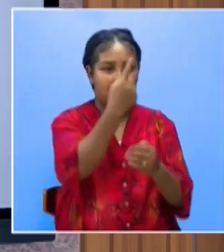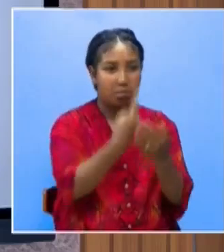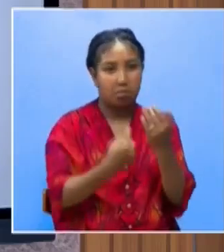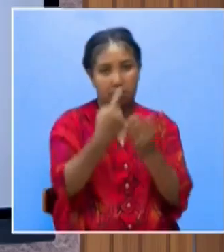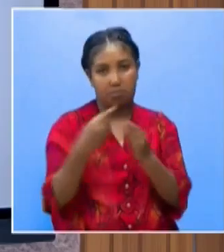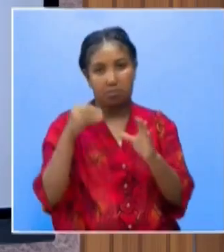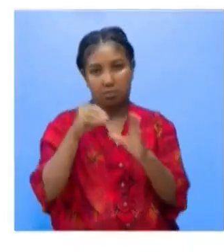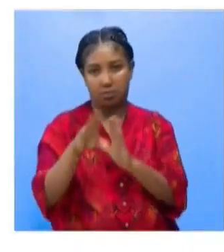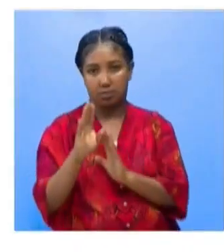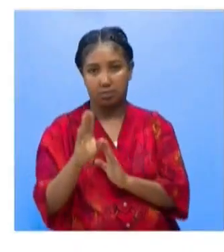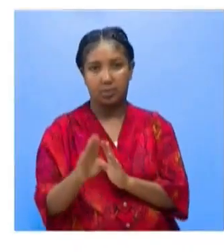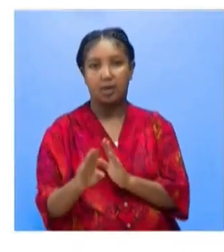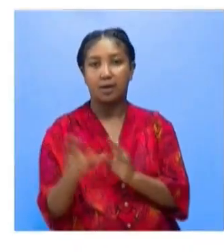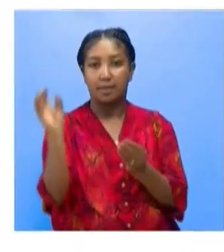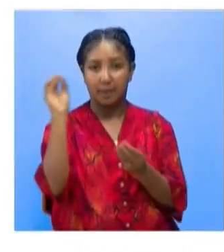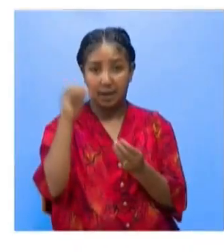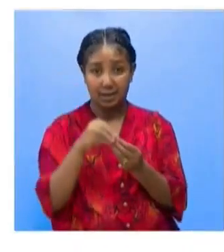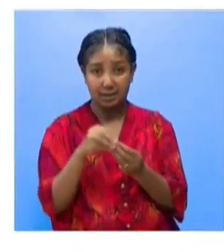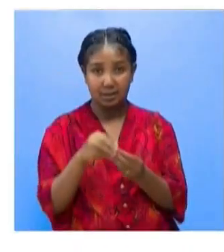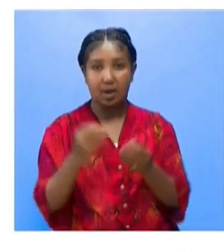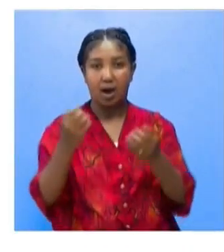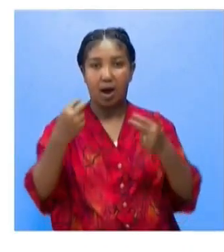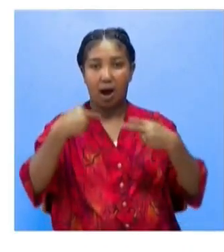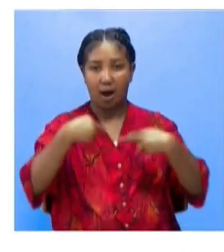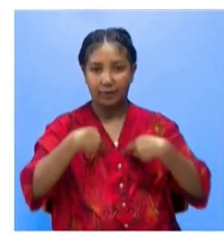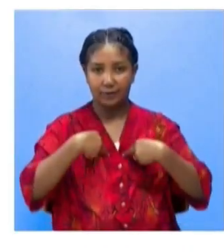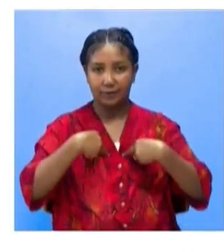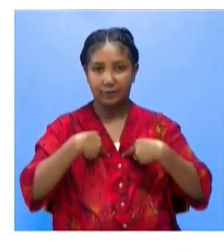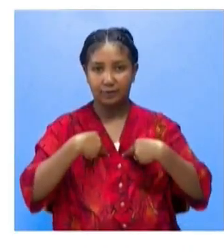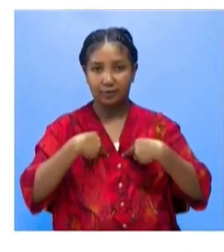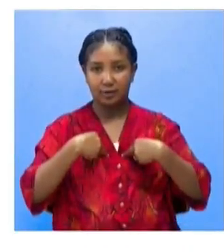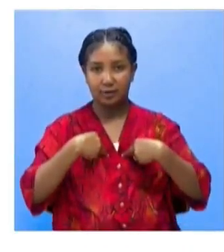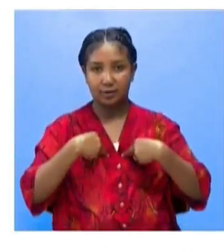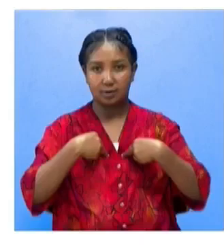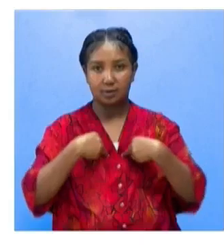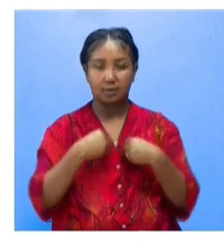sentence. Plus have.